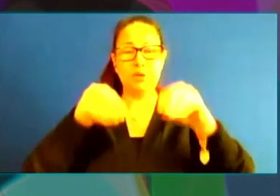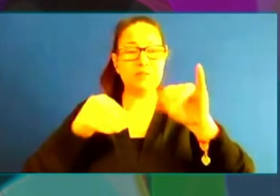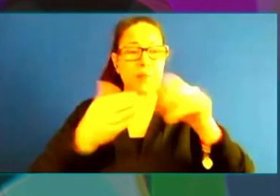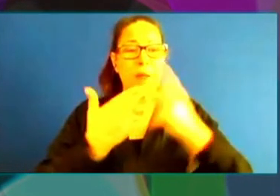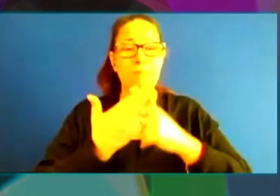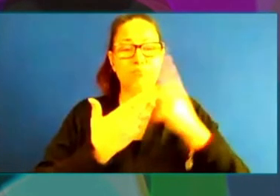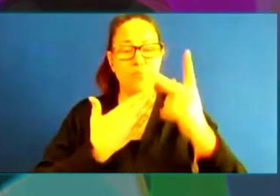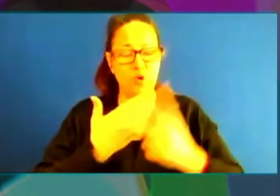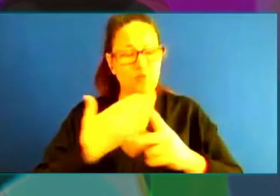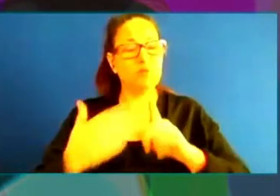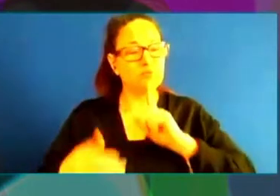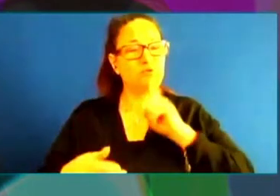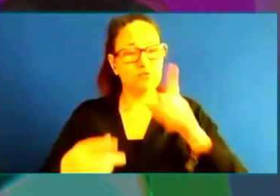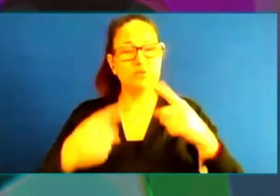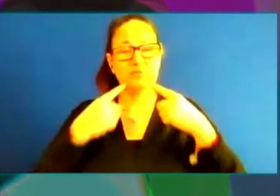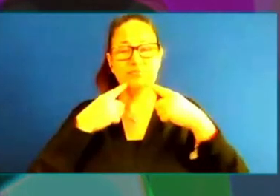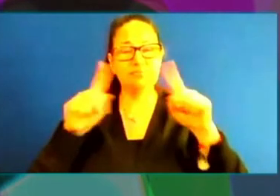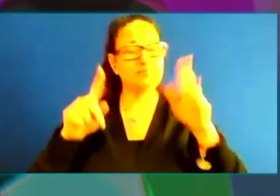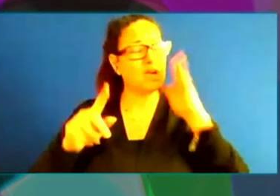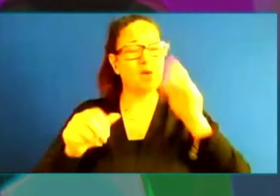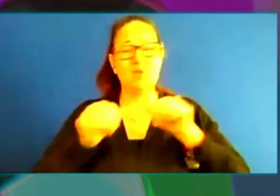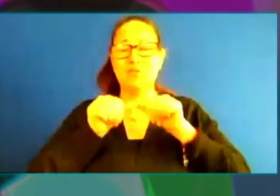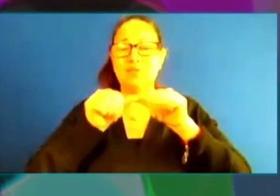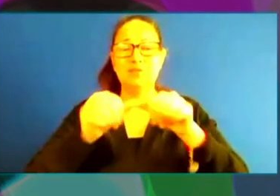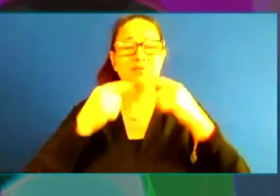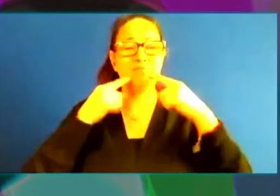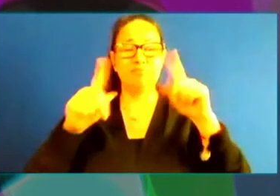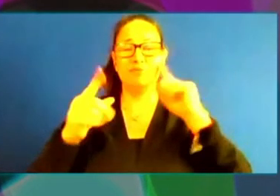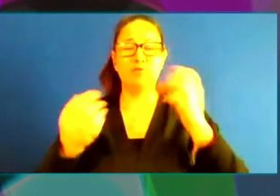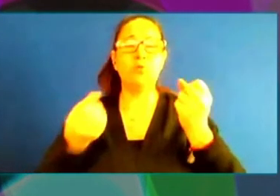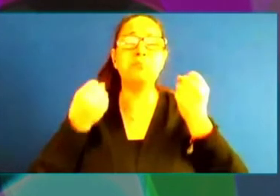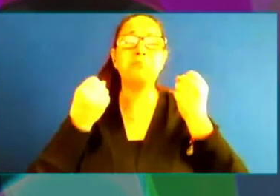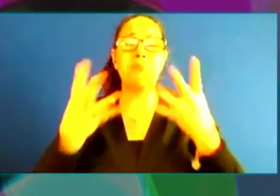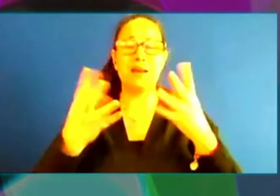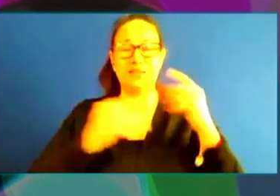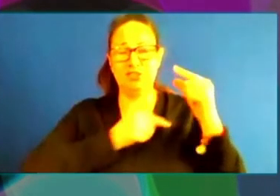paid off, and it still will pay off for like generations, I think. Mm-hmm.